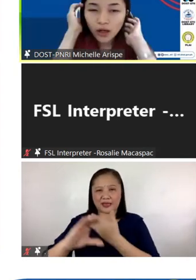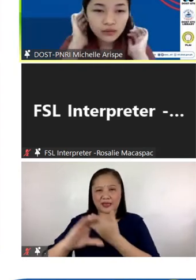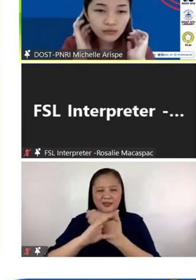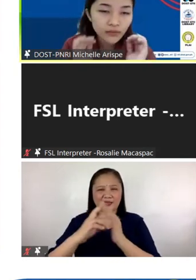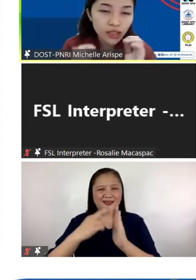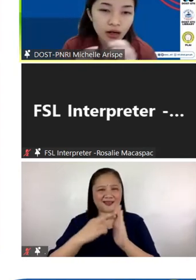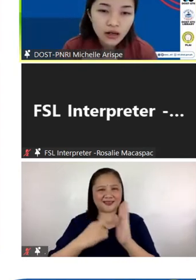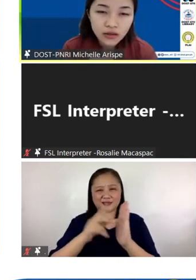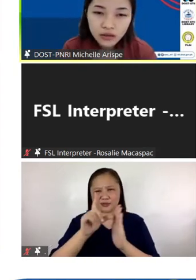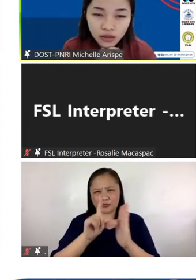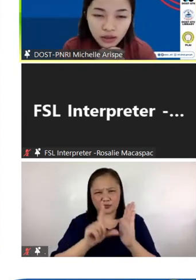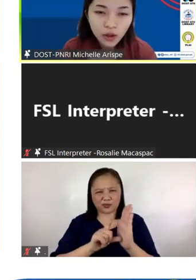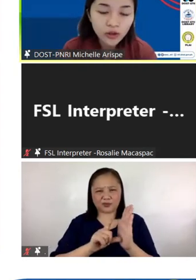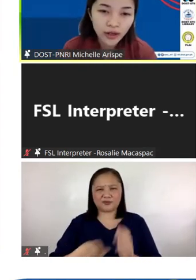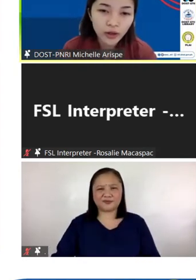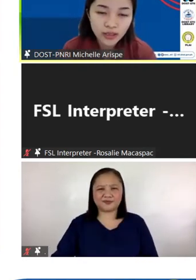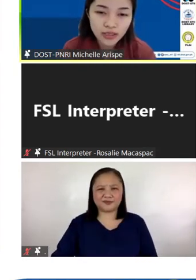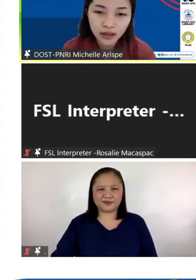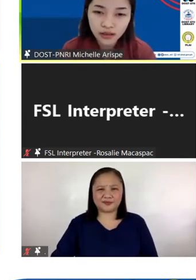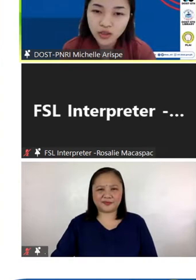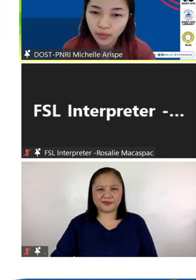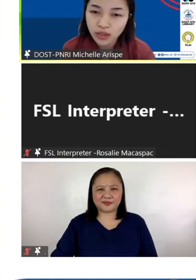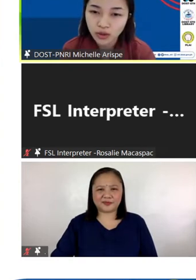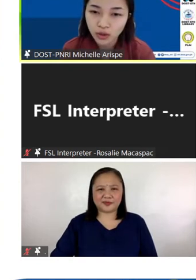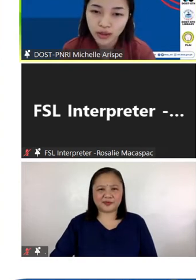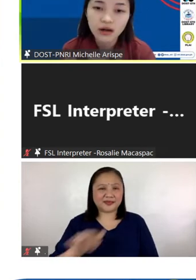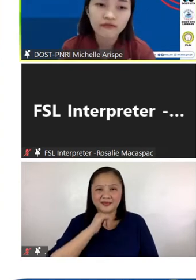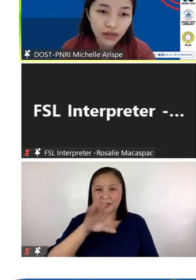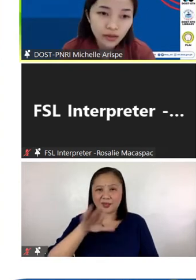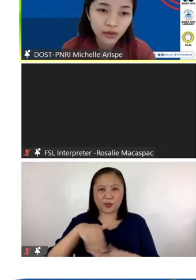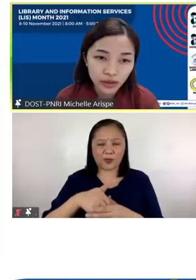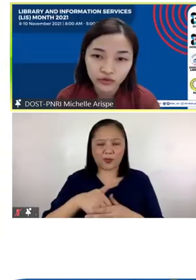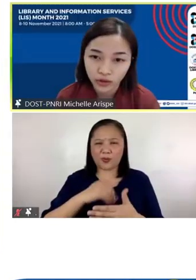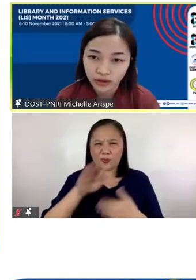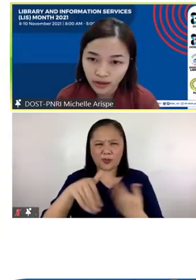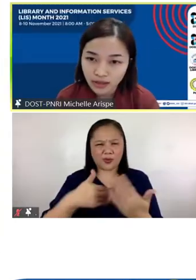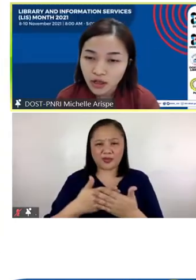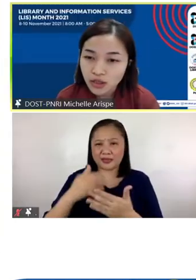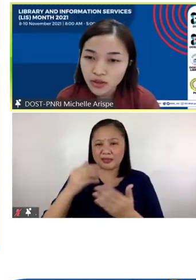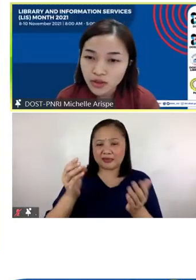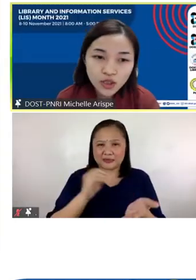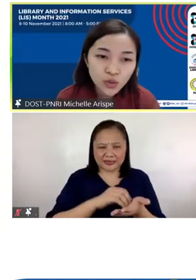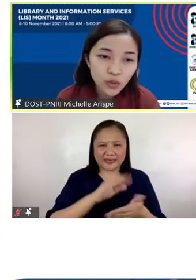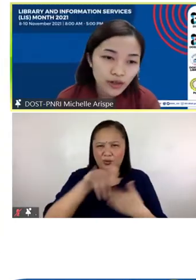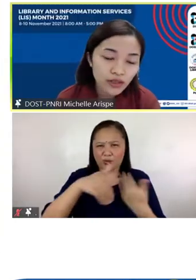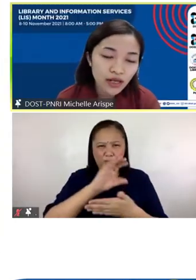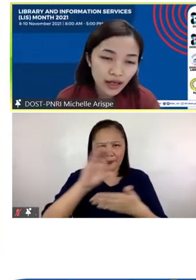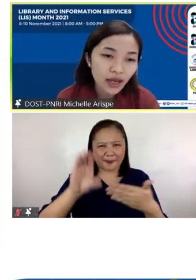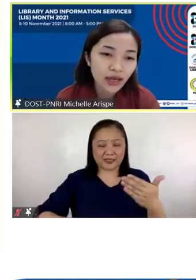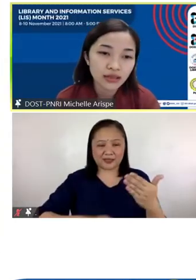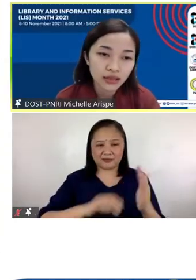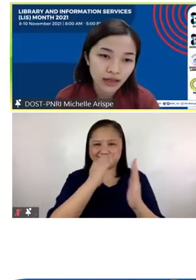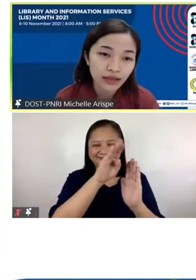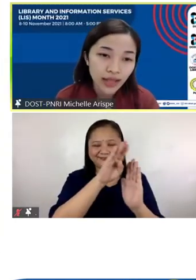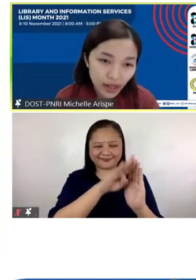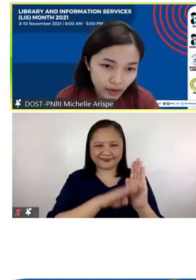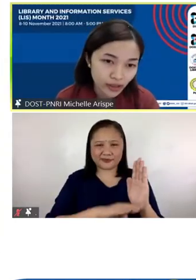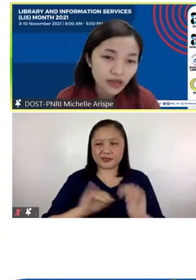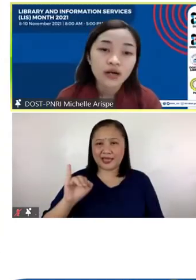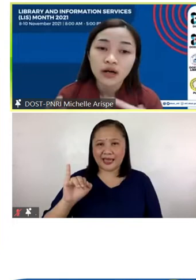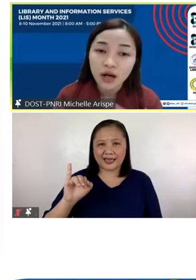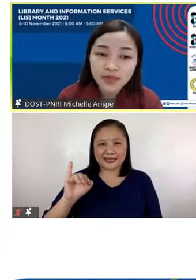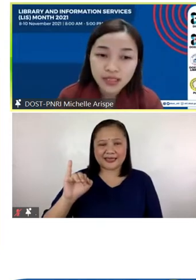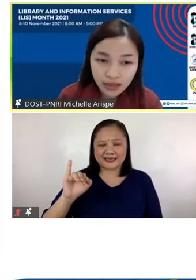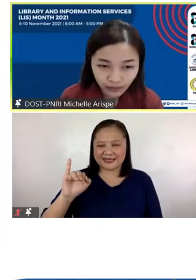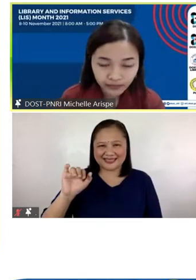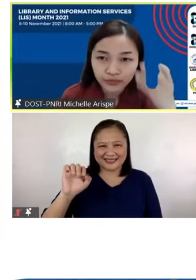So, not all records sa INIS repository are available in full text. So this is where the IAEA